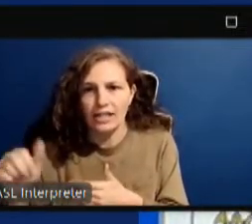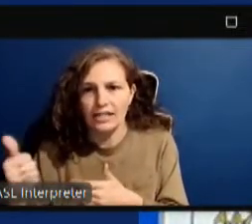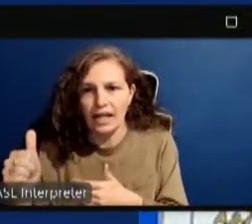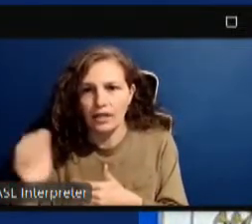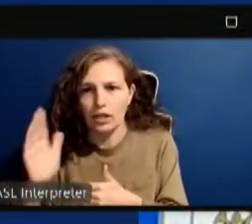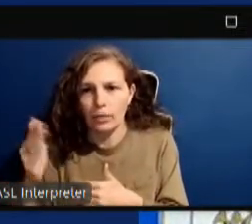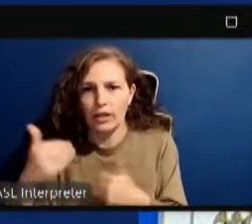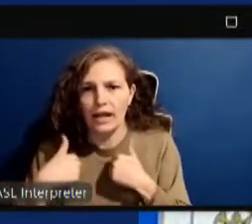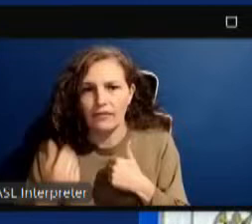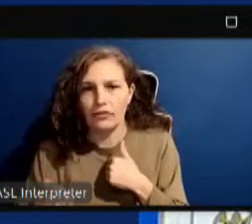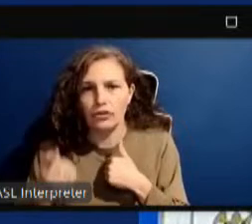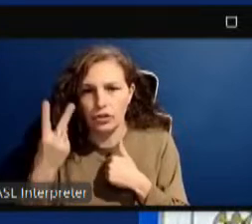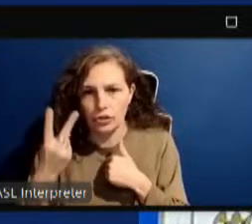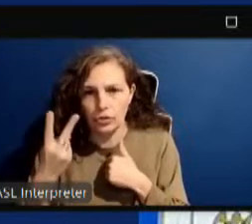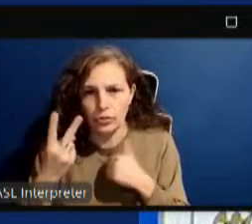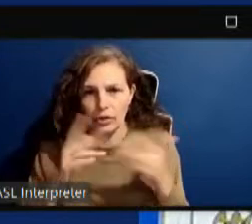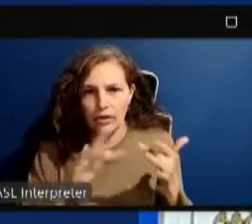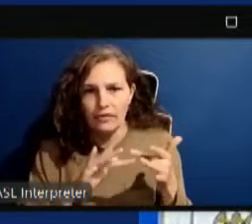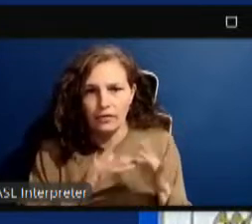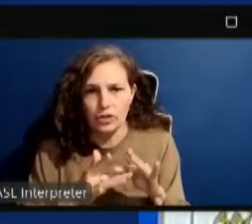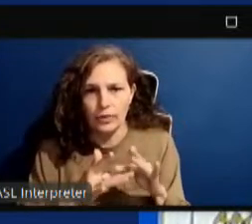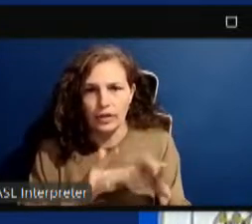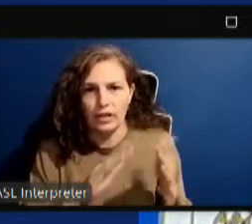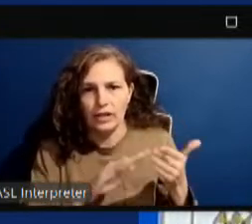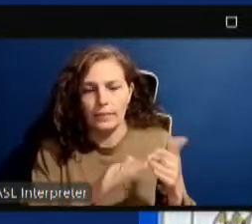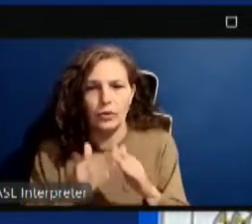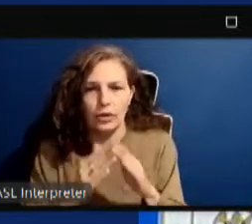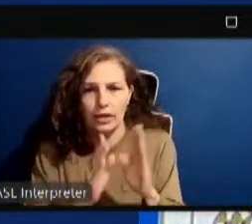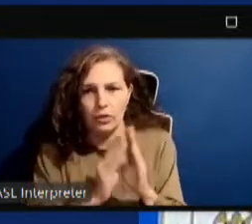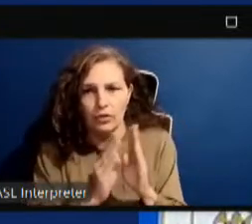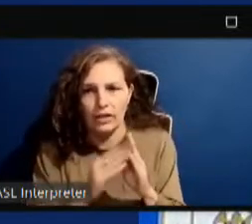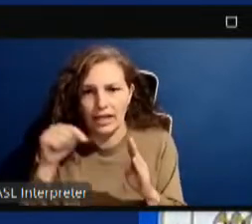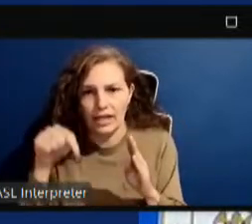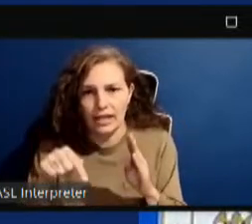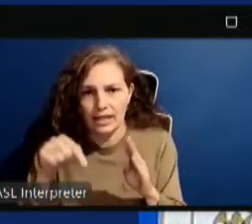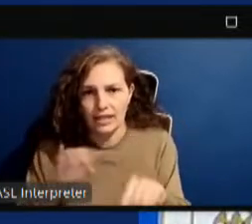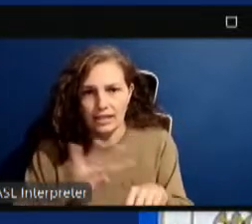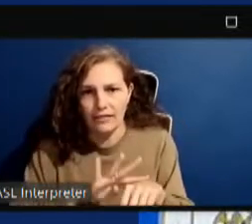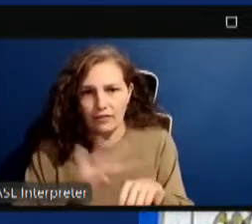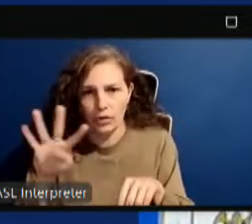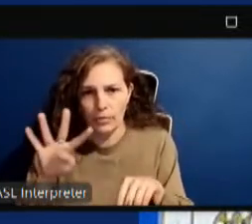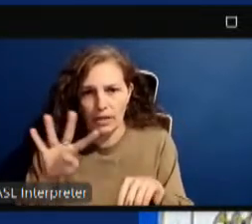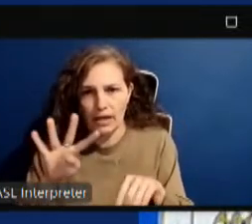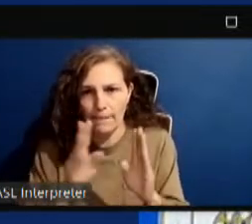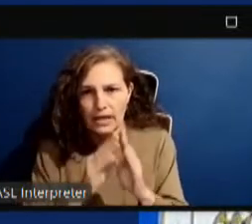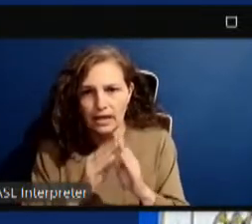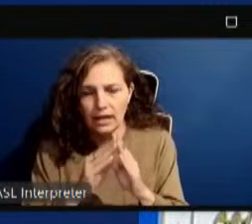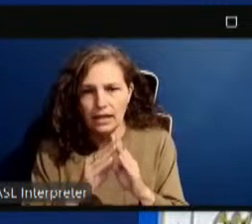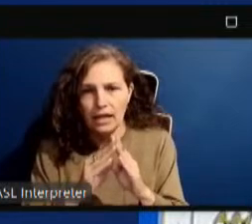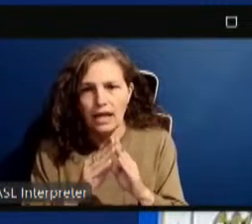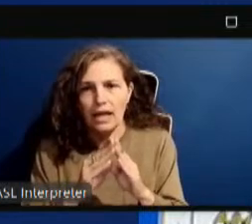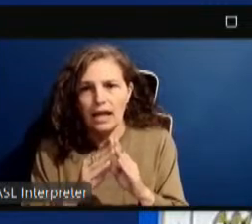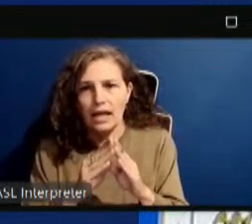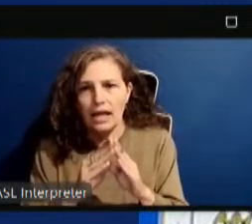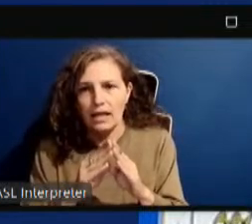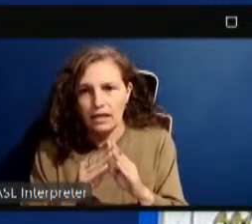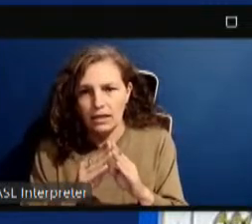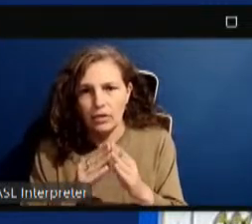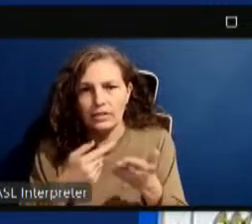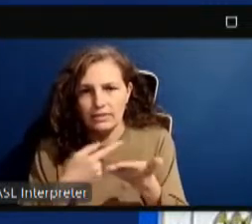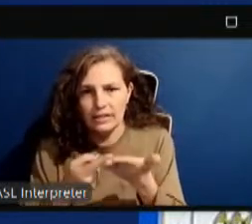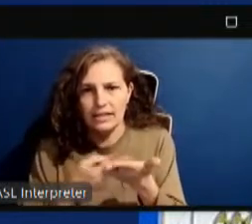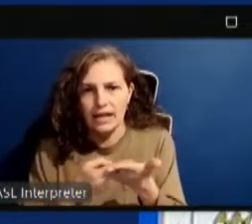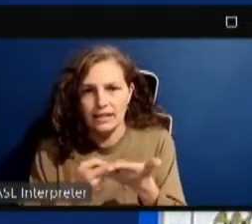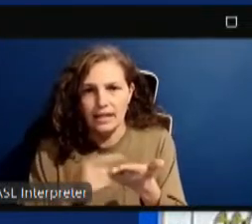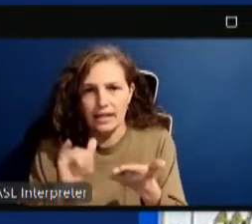2 virtual community meetings. We will have this standing 4 p.m. community meeting following this approach and method that we've